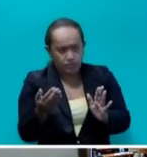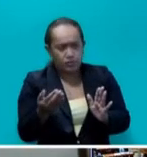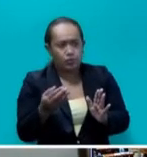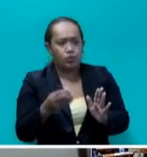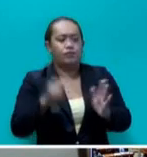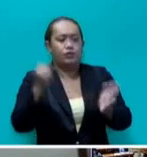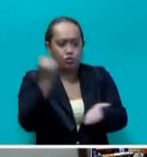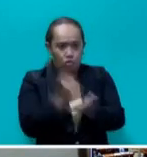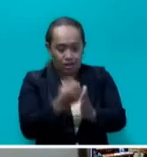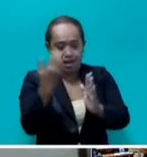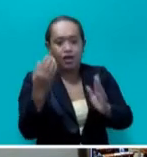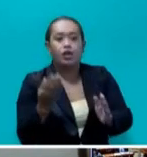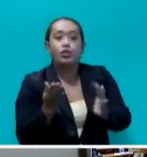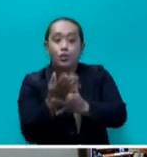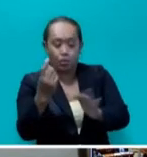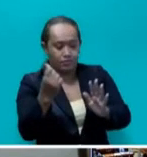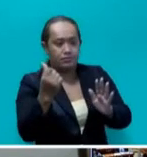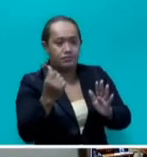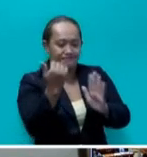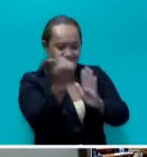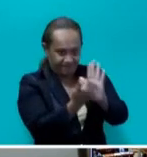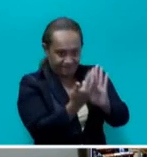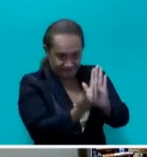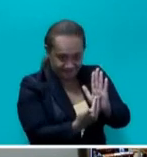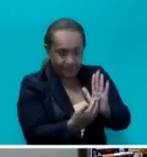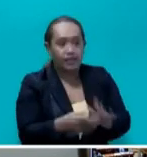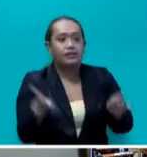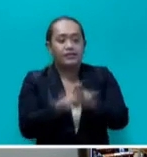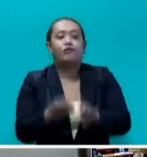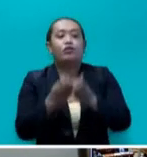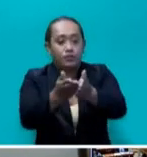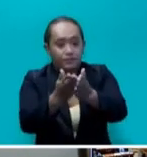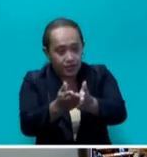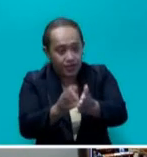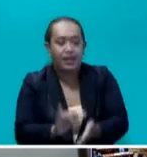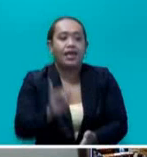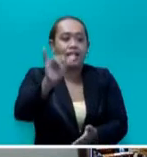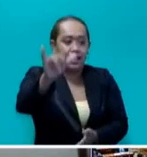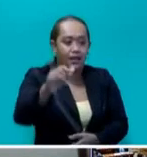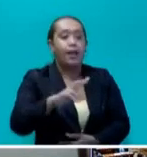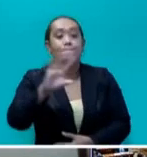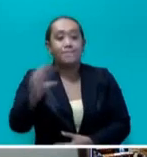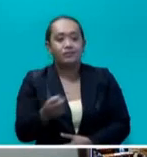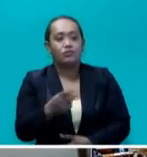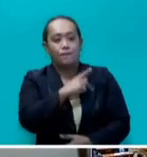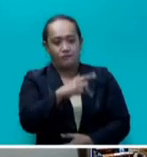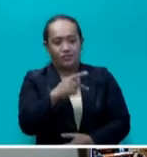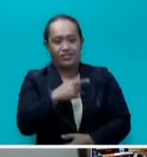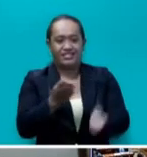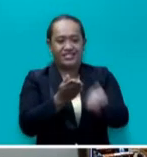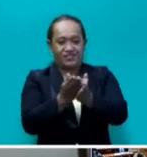regulated under the Customs Act like customs, airline, and shipping agents to ensure that they maintain professional and acceptable standards of